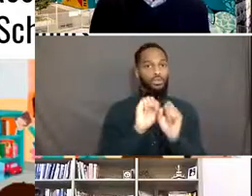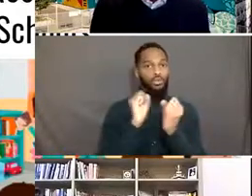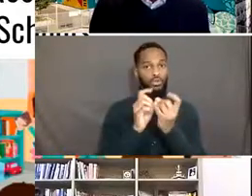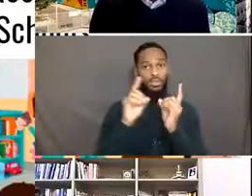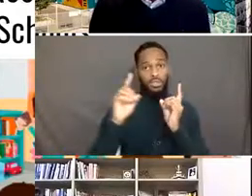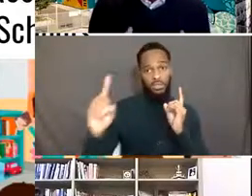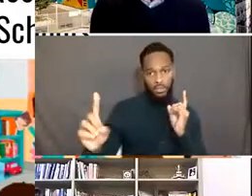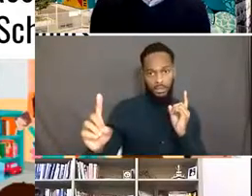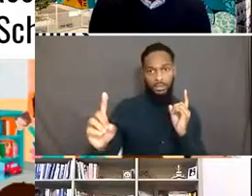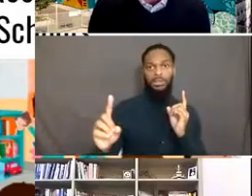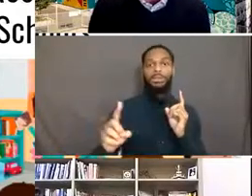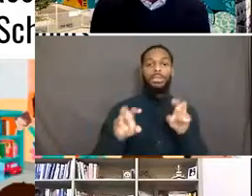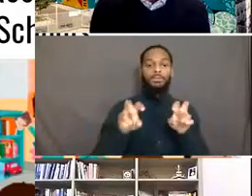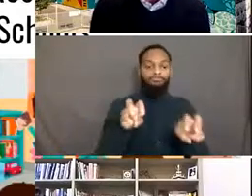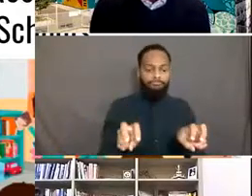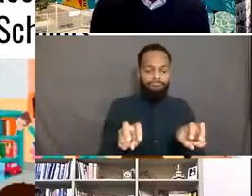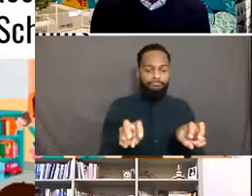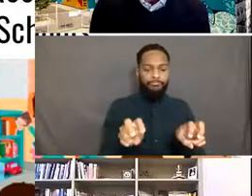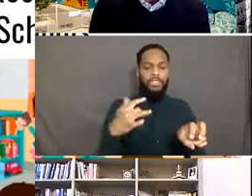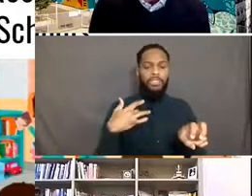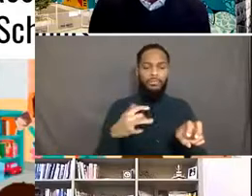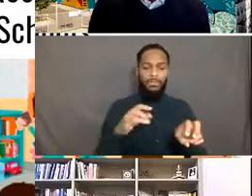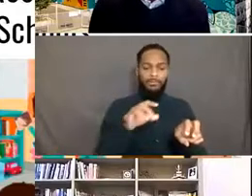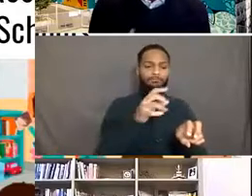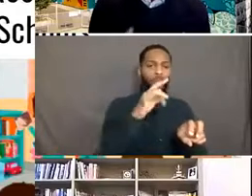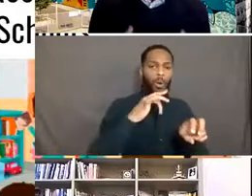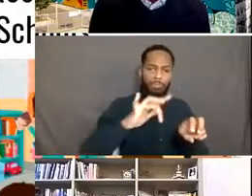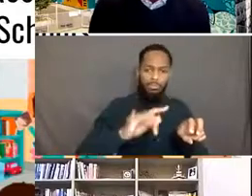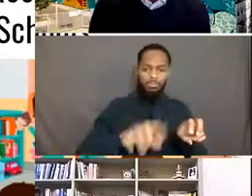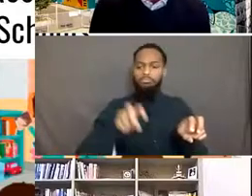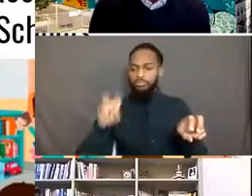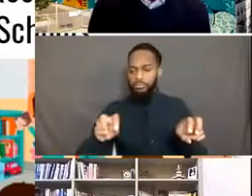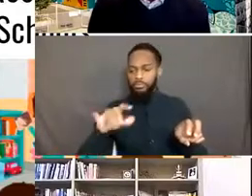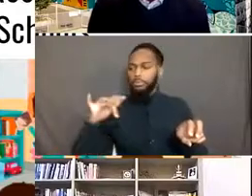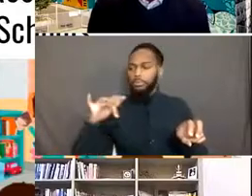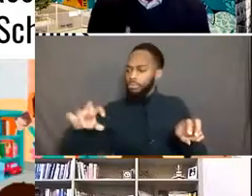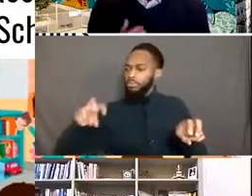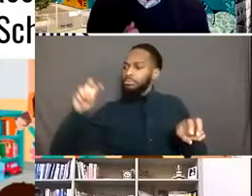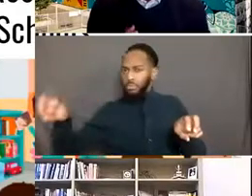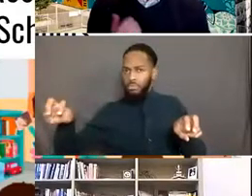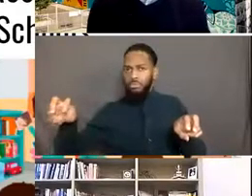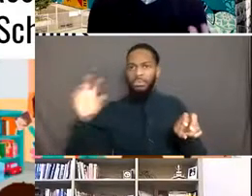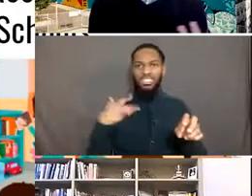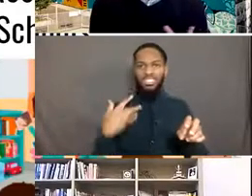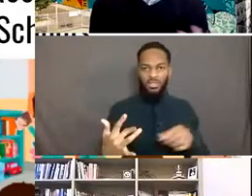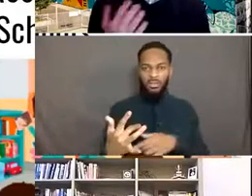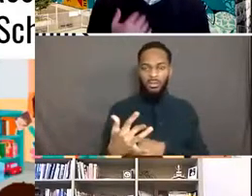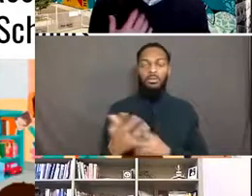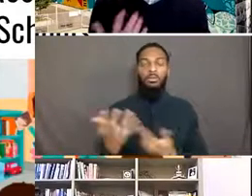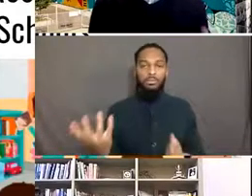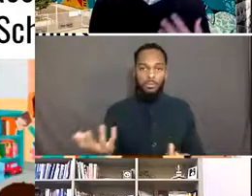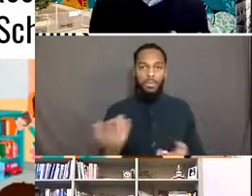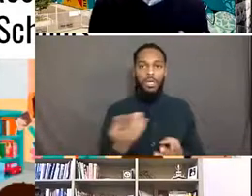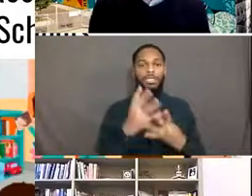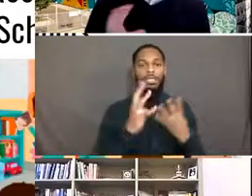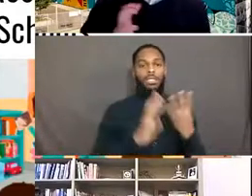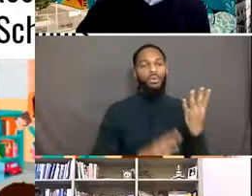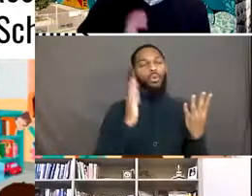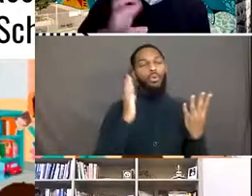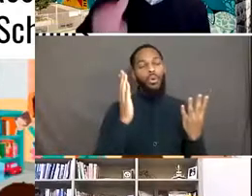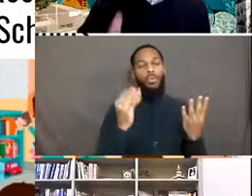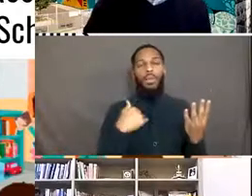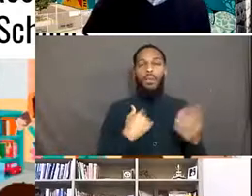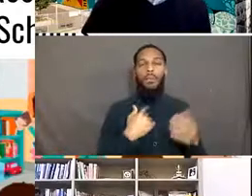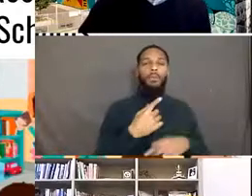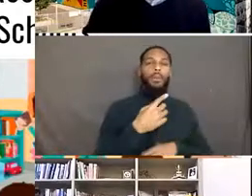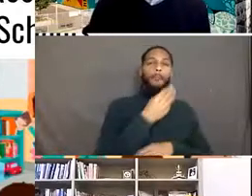other seat. Typically the schedules there involve every other day a week cohorts or an